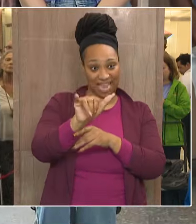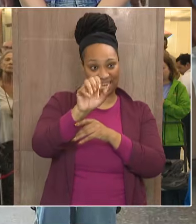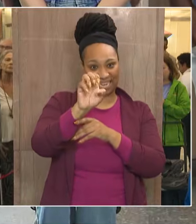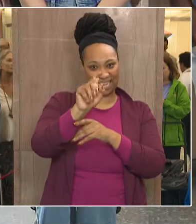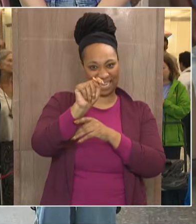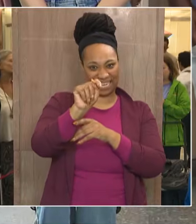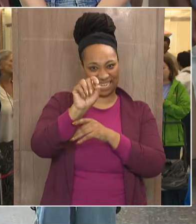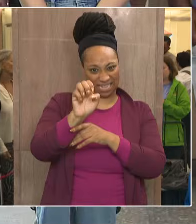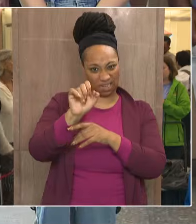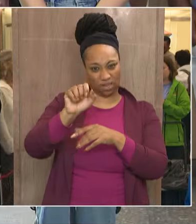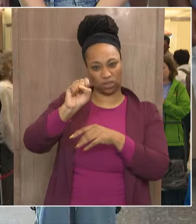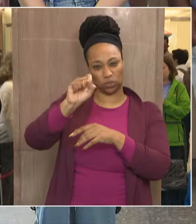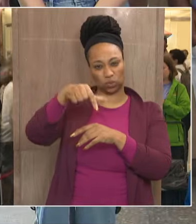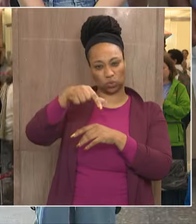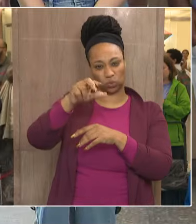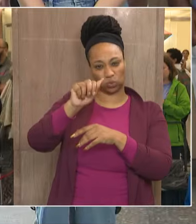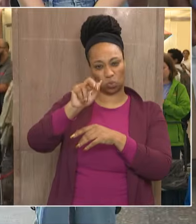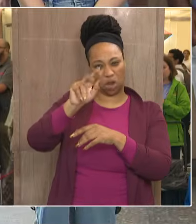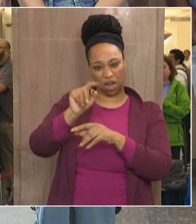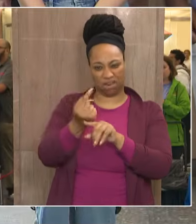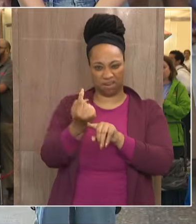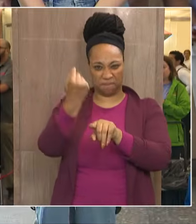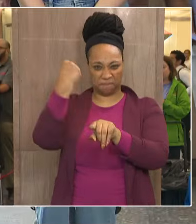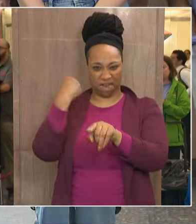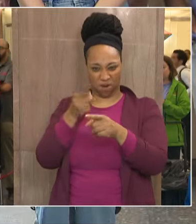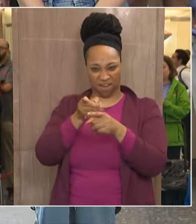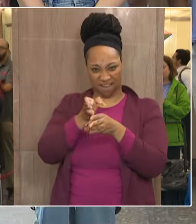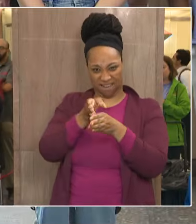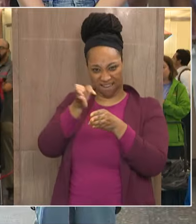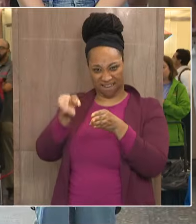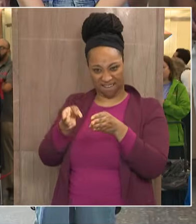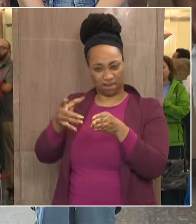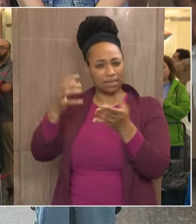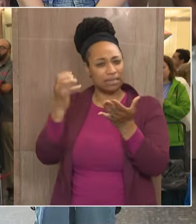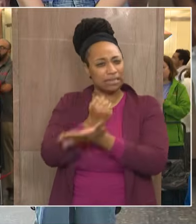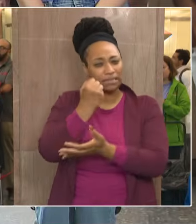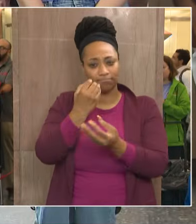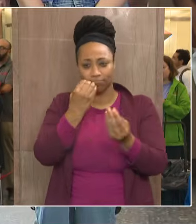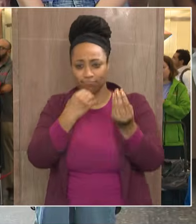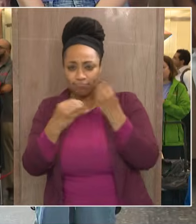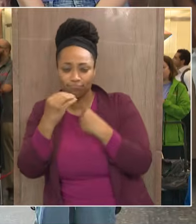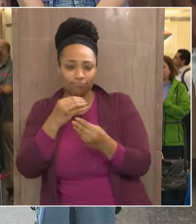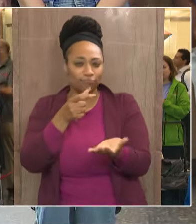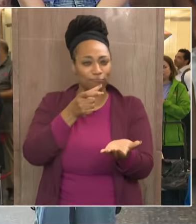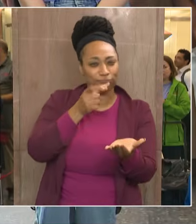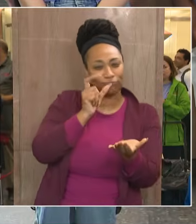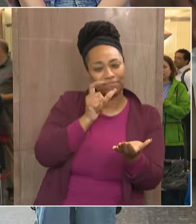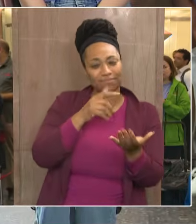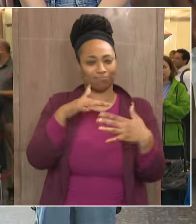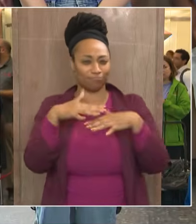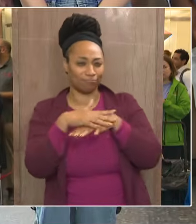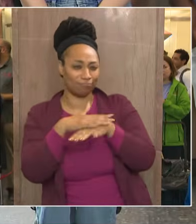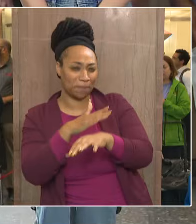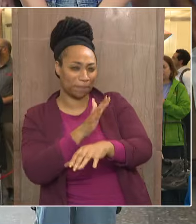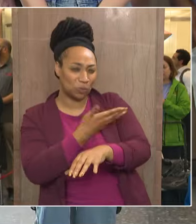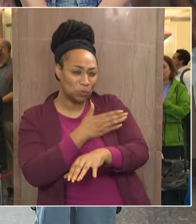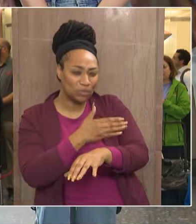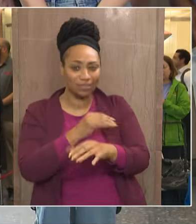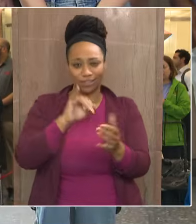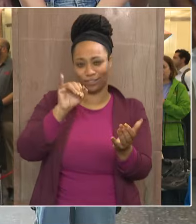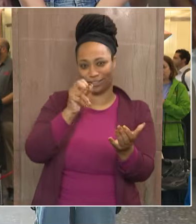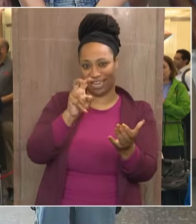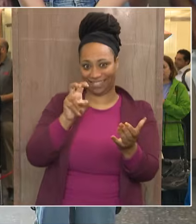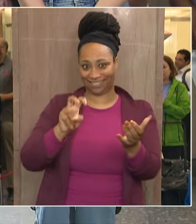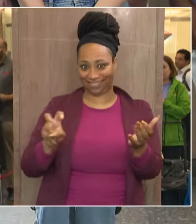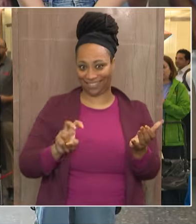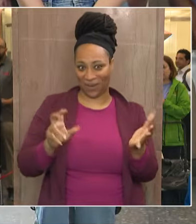lunch, have a seat in the park, enjoy the music from the DC Jazz Festival and all of the different activities that we